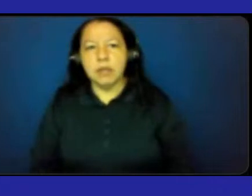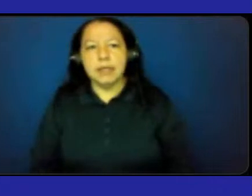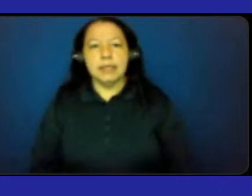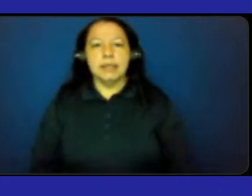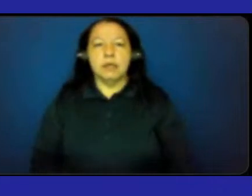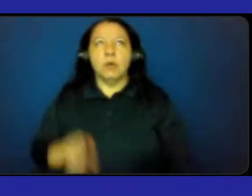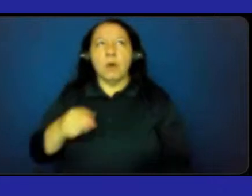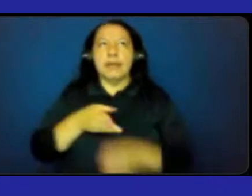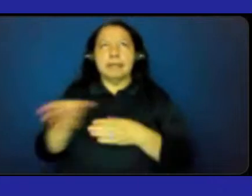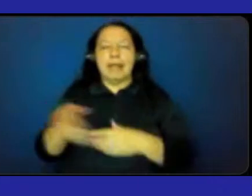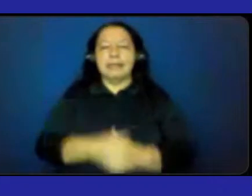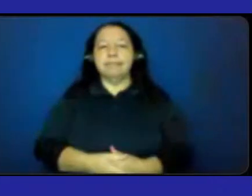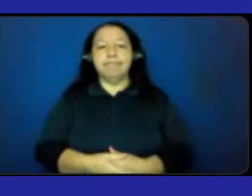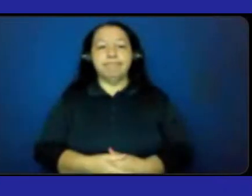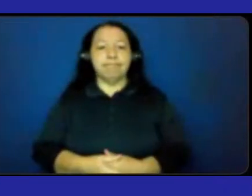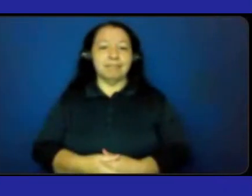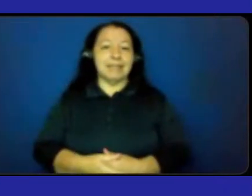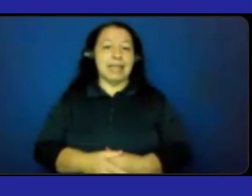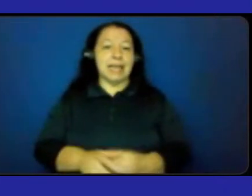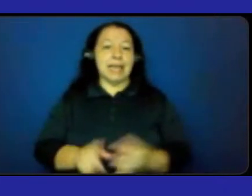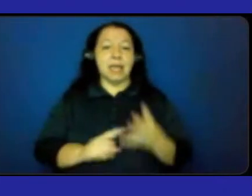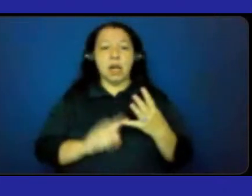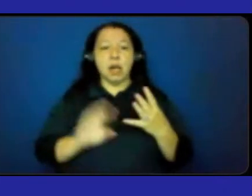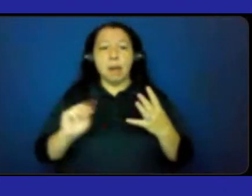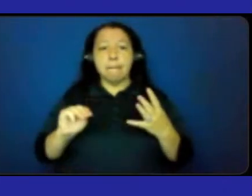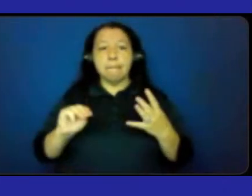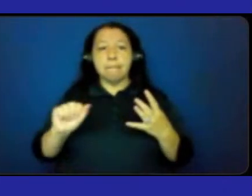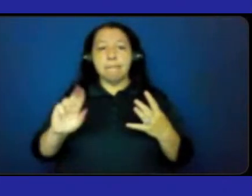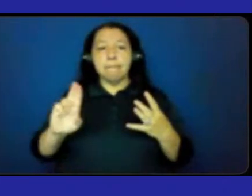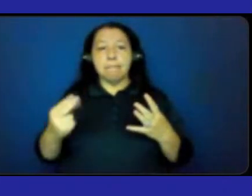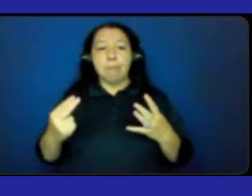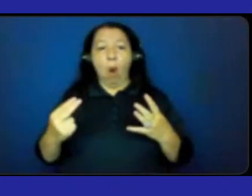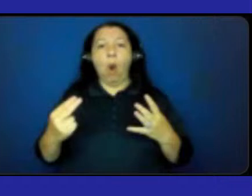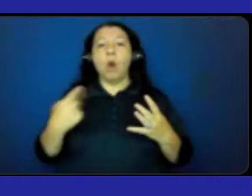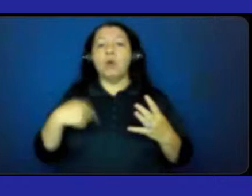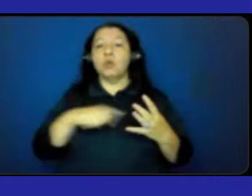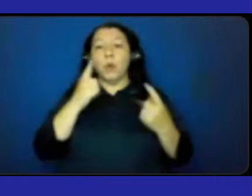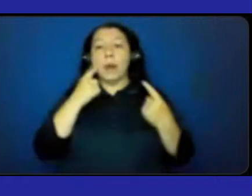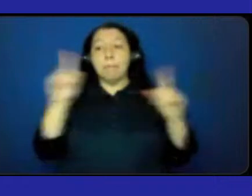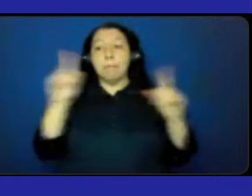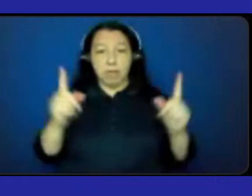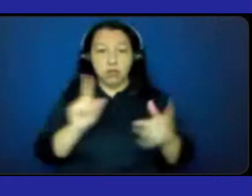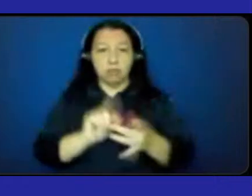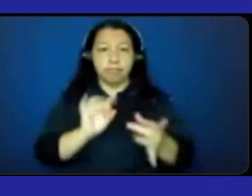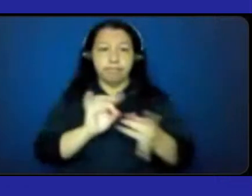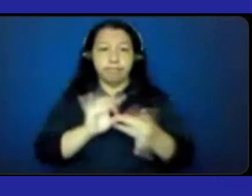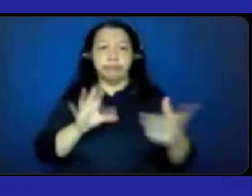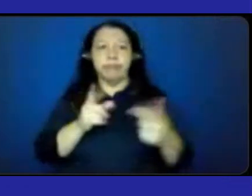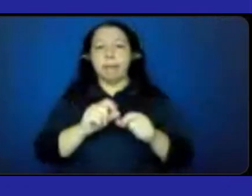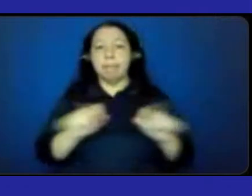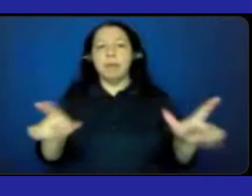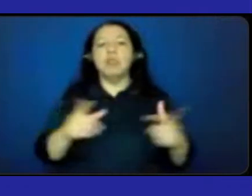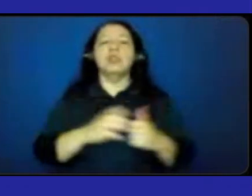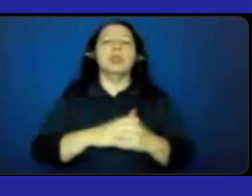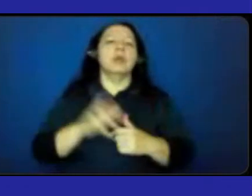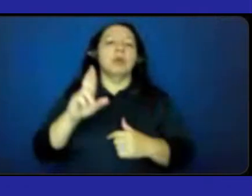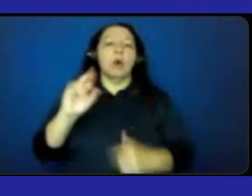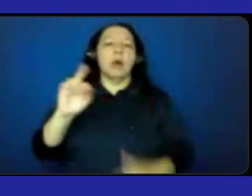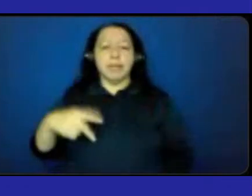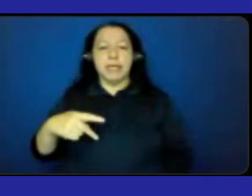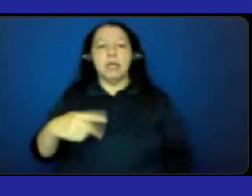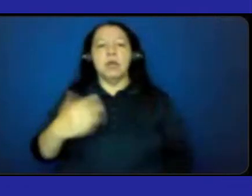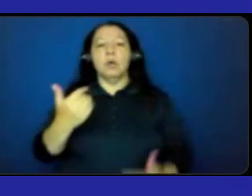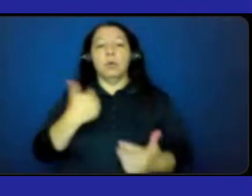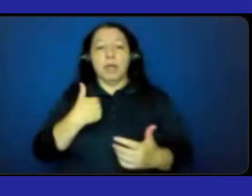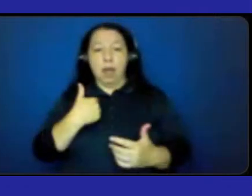So in late March, we published the RFP. We held a pre-proposal conference, and then 15 proposals were received by